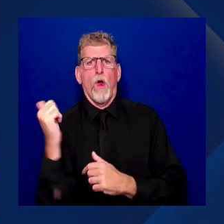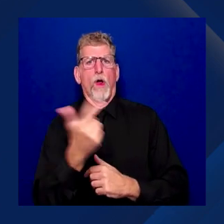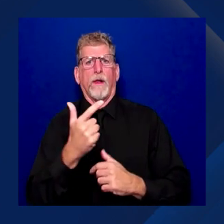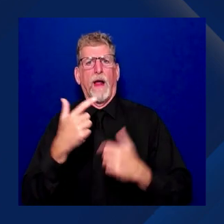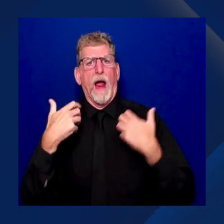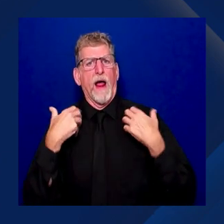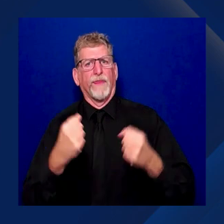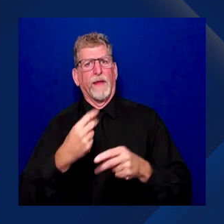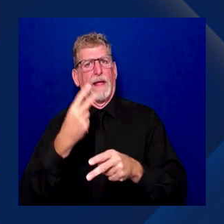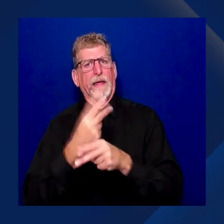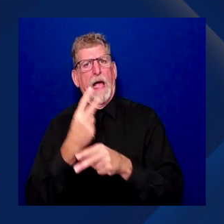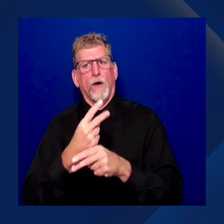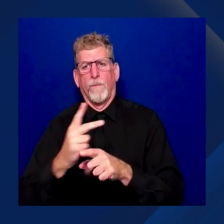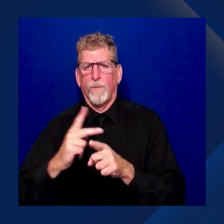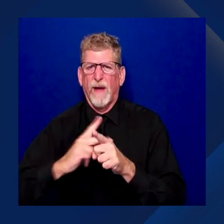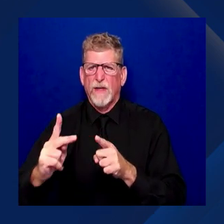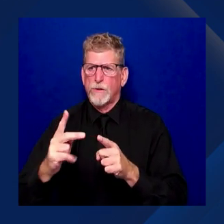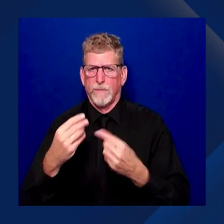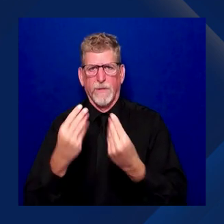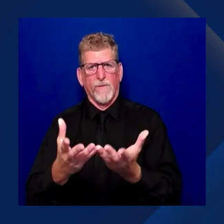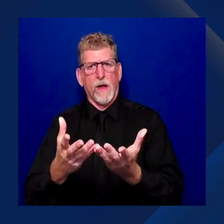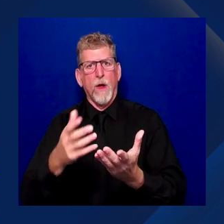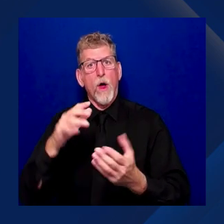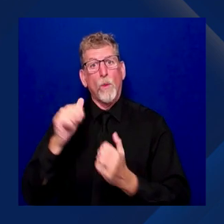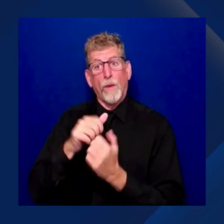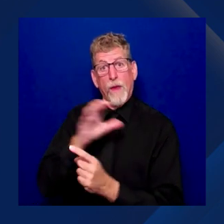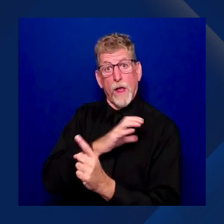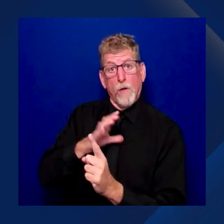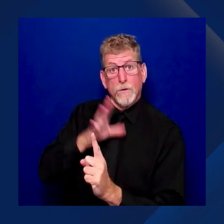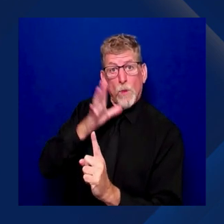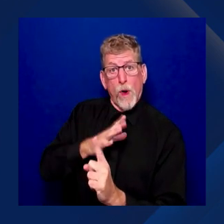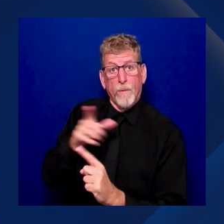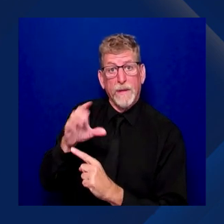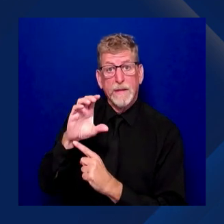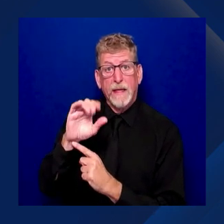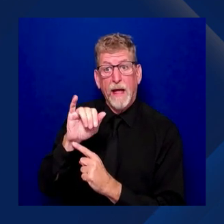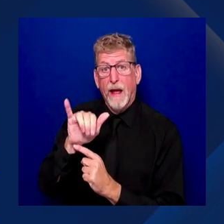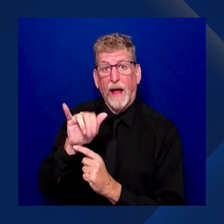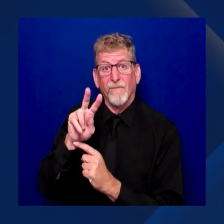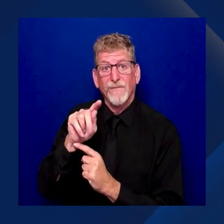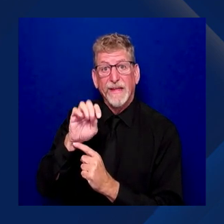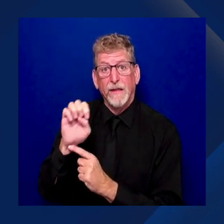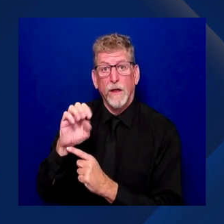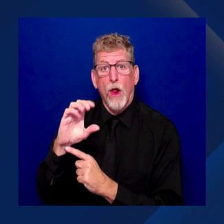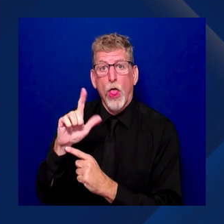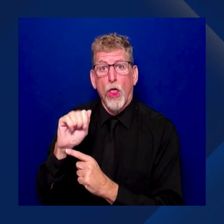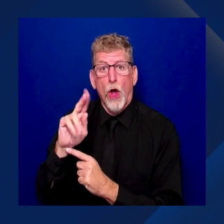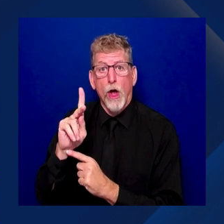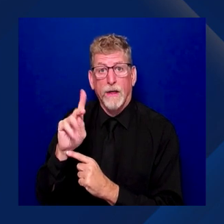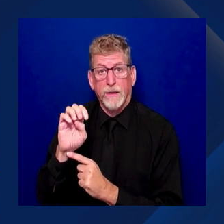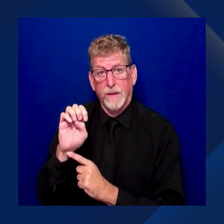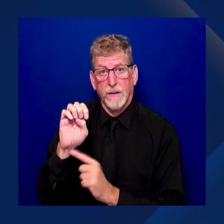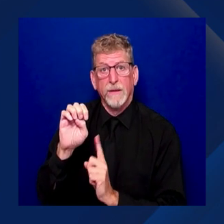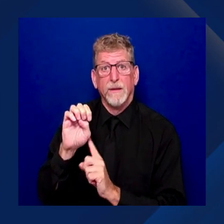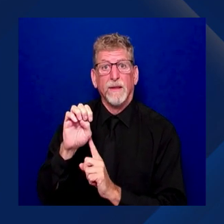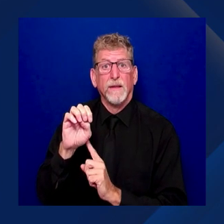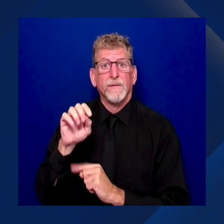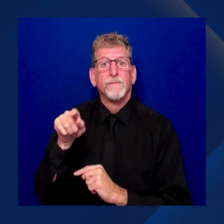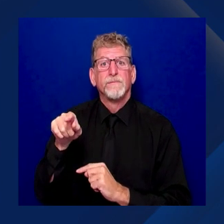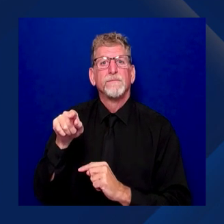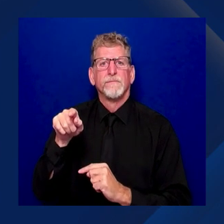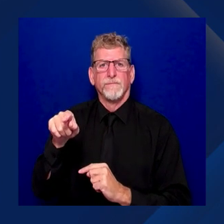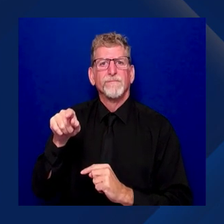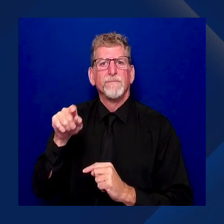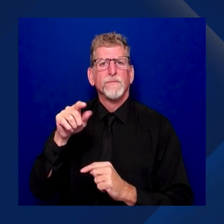Congresswoman Yvette Clark, I introduced the Uterine Fibroid Research and Education Act, legislation that would